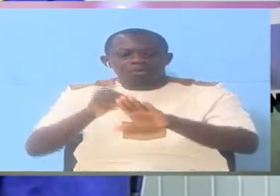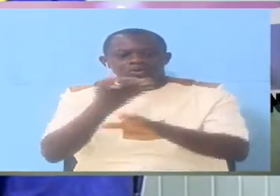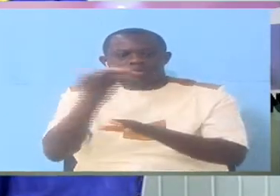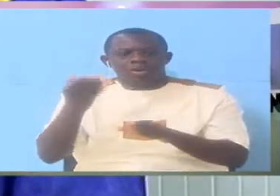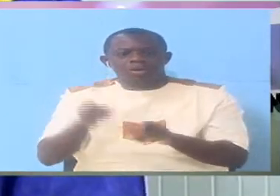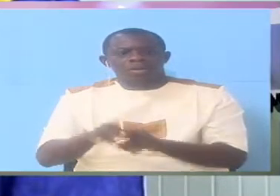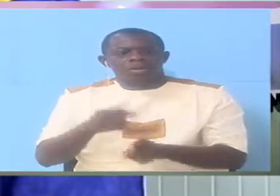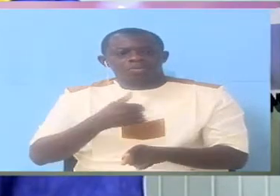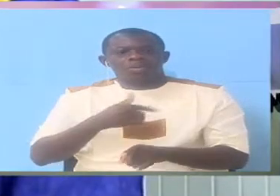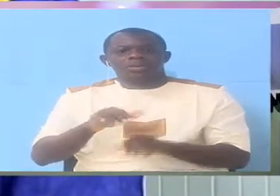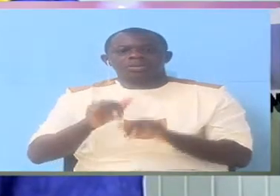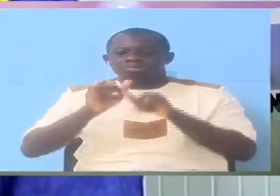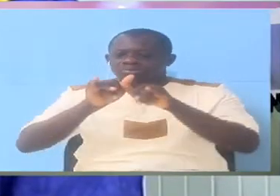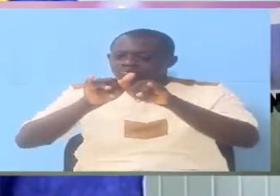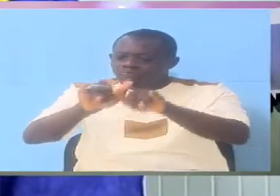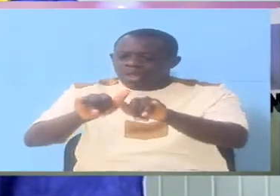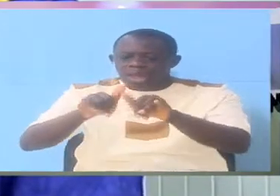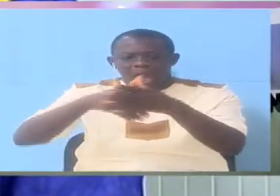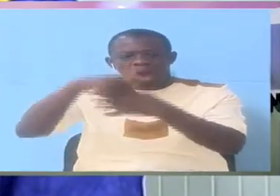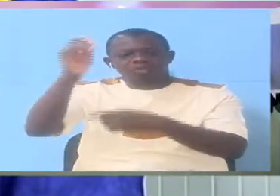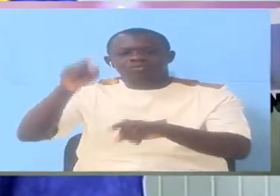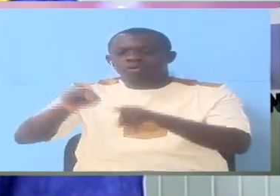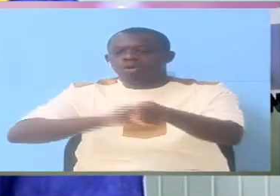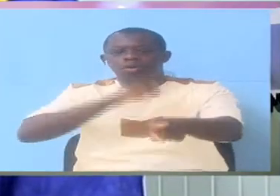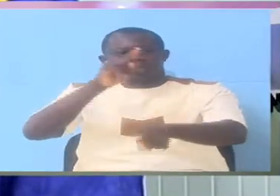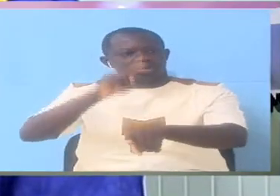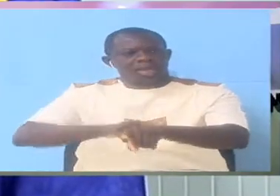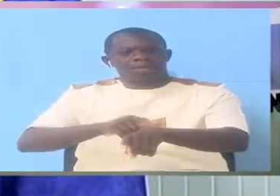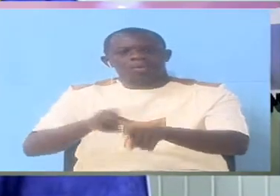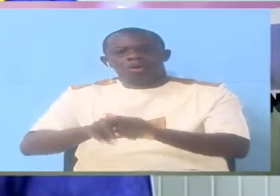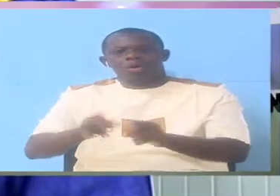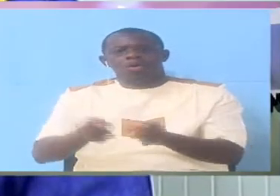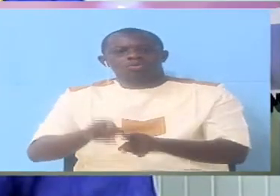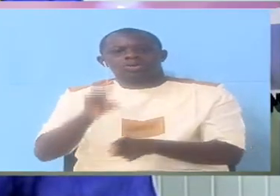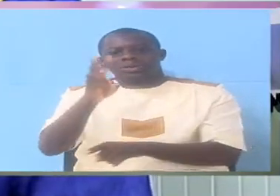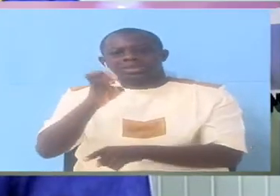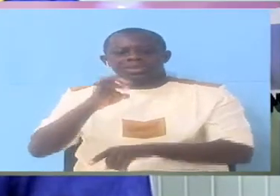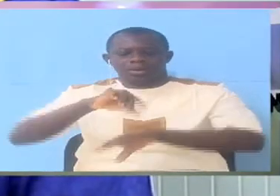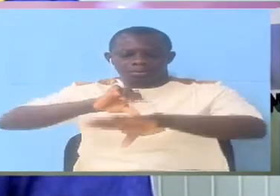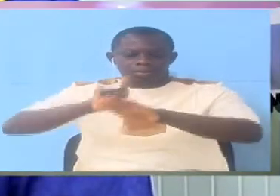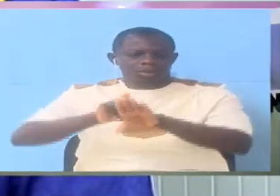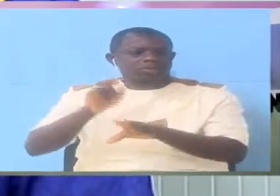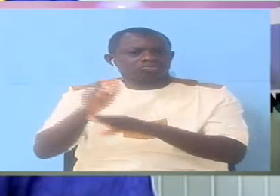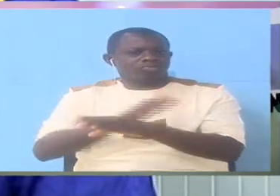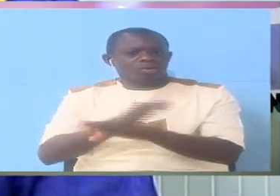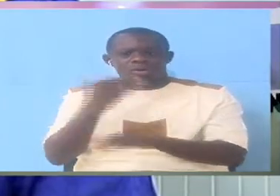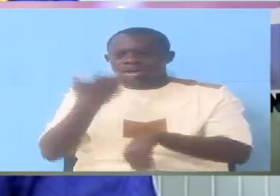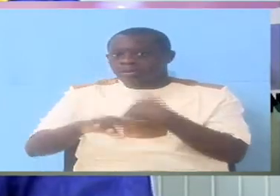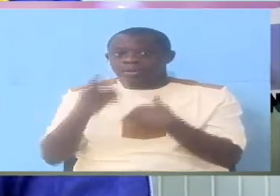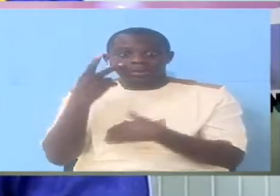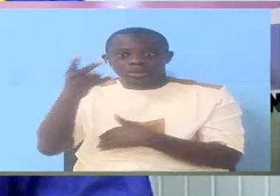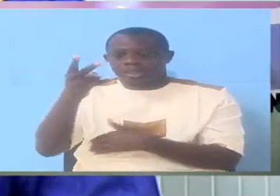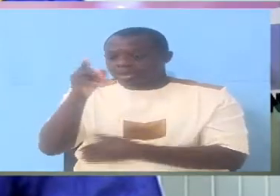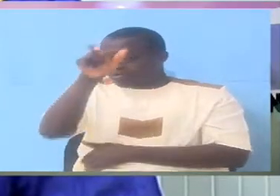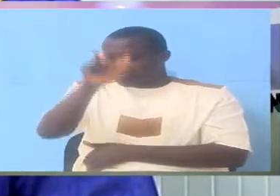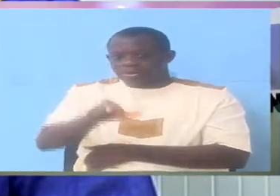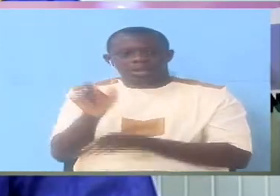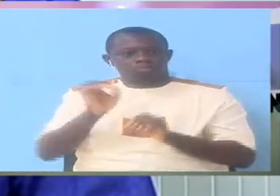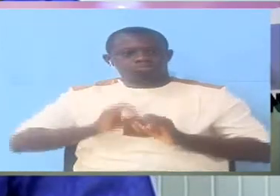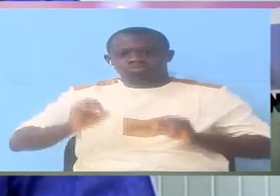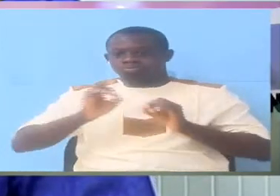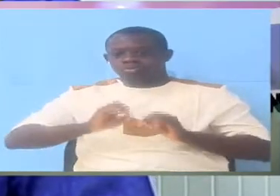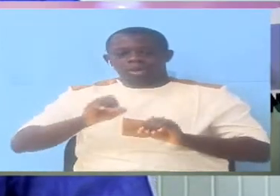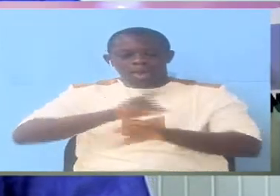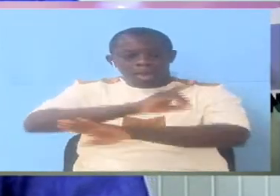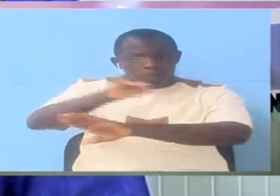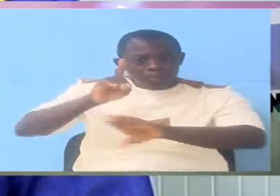about 30 minutes. But we stayed outside for a long time, almost 30 minutes. And we did not see anyone. And